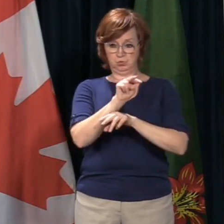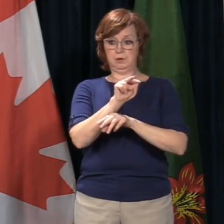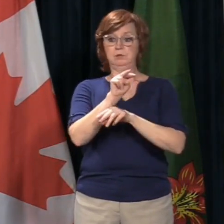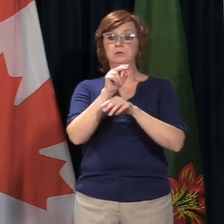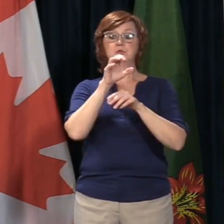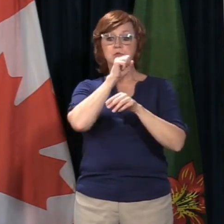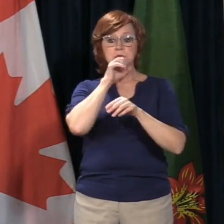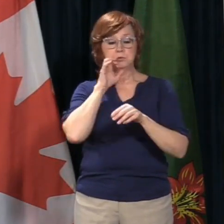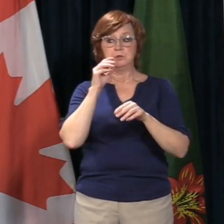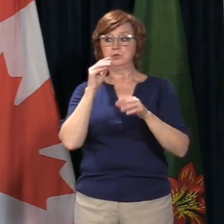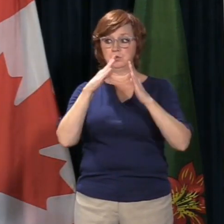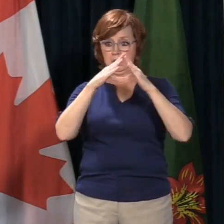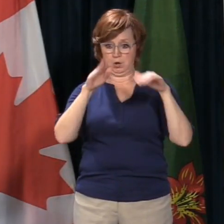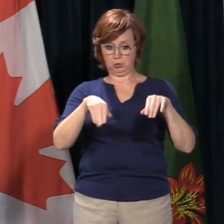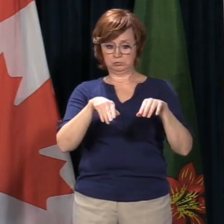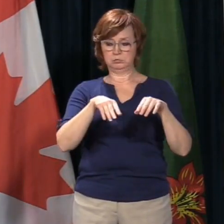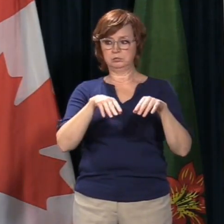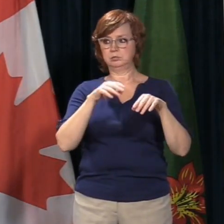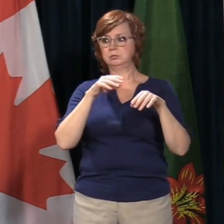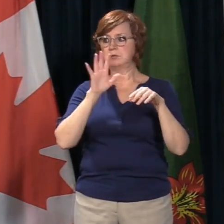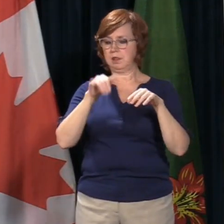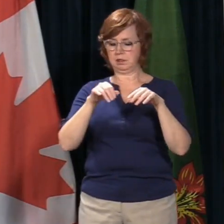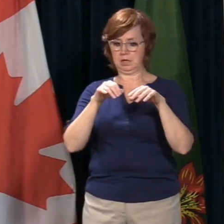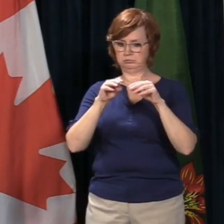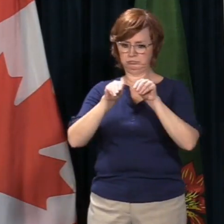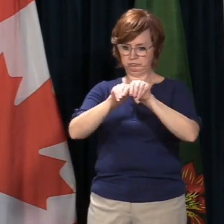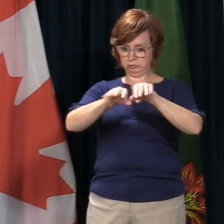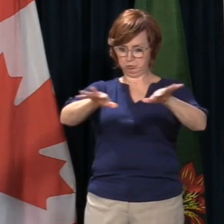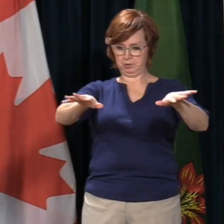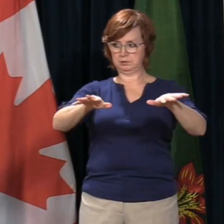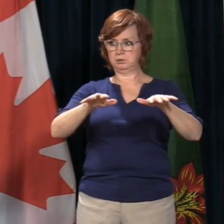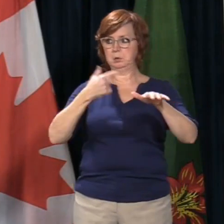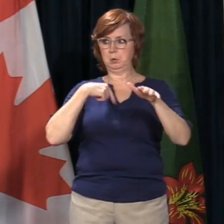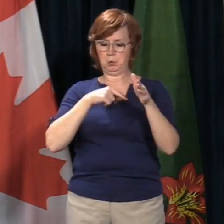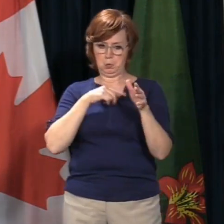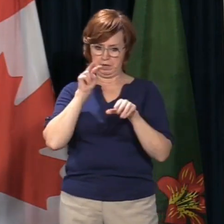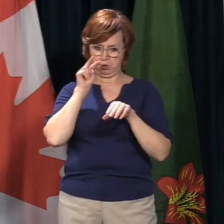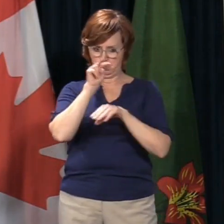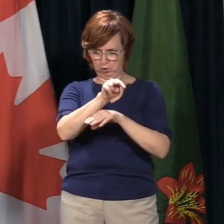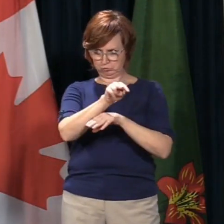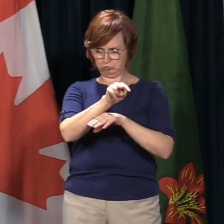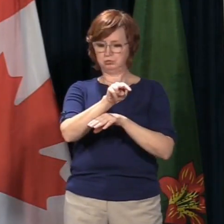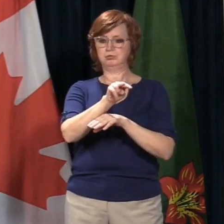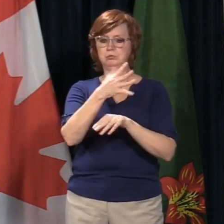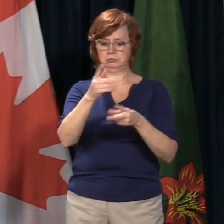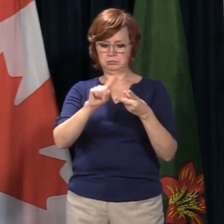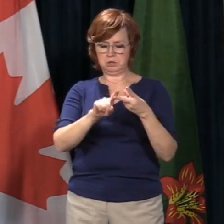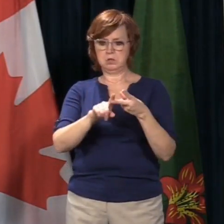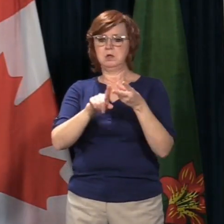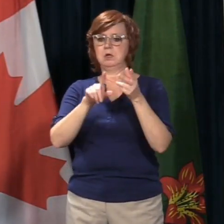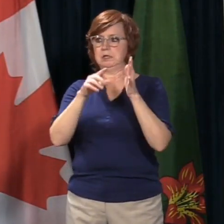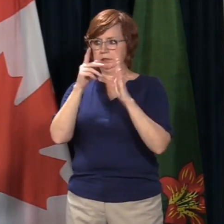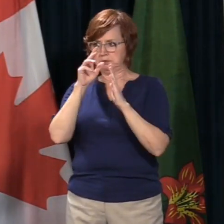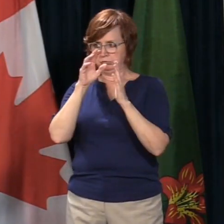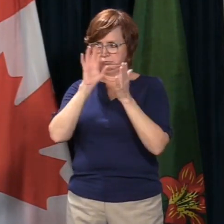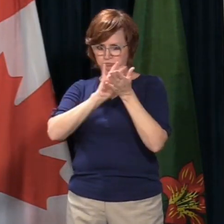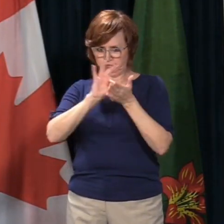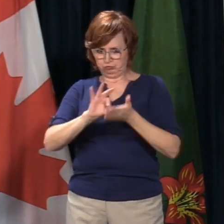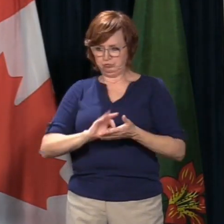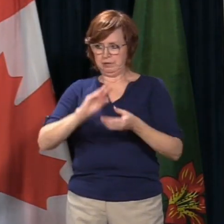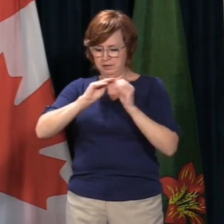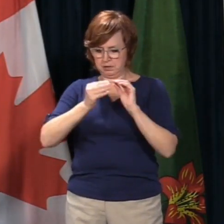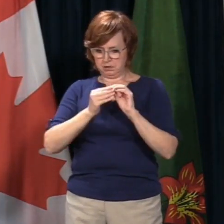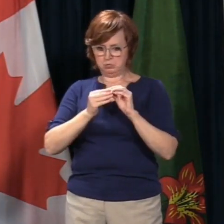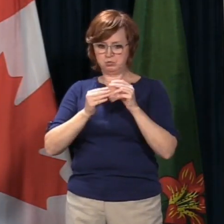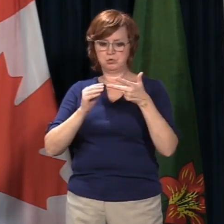that is tracked and reported on. And we work very closely together with our colleagues across